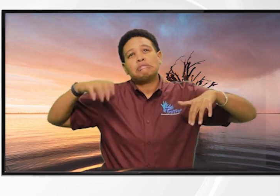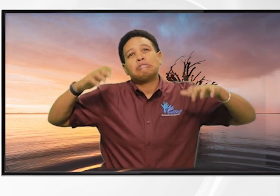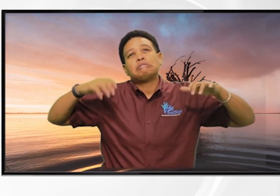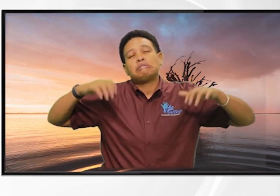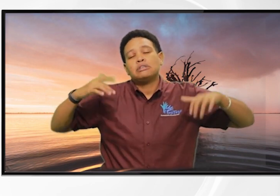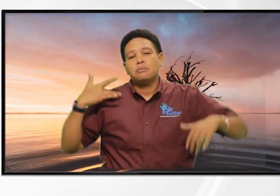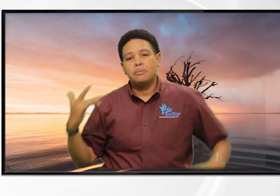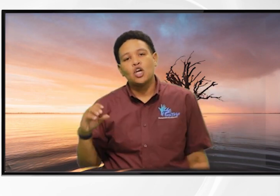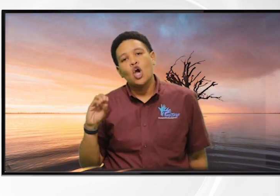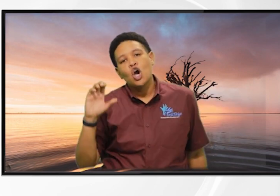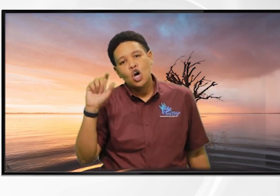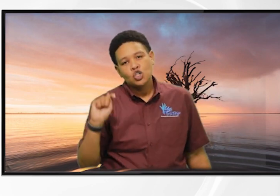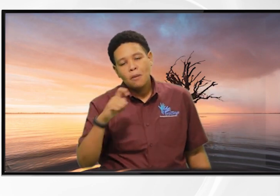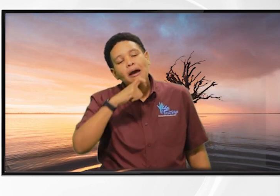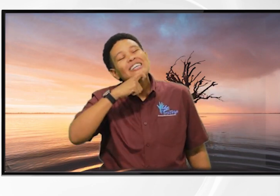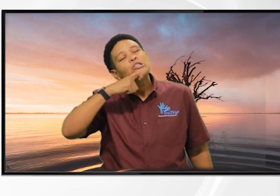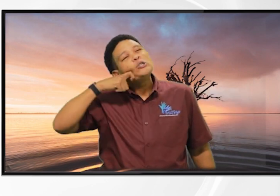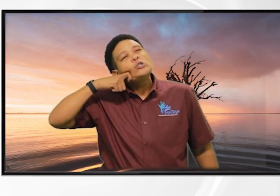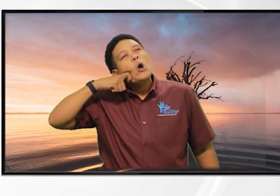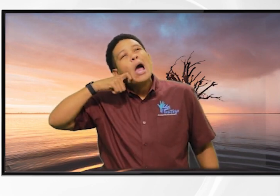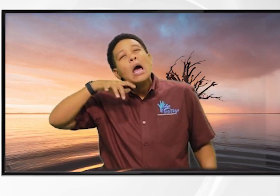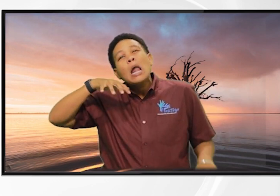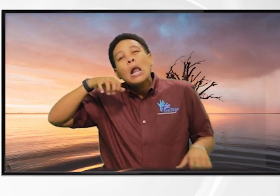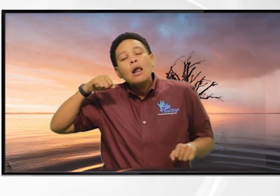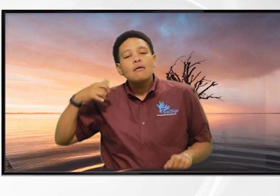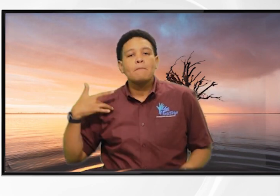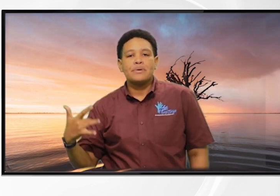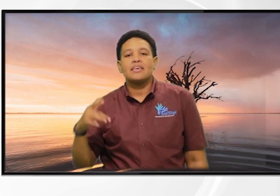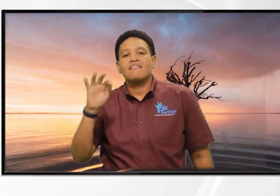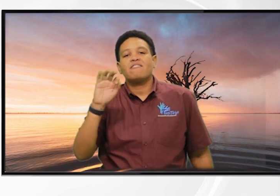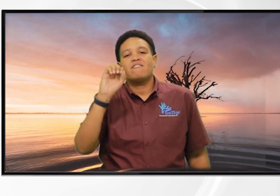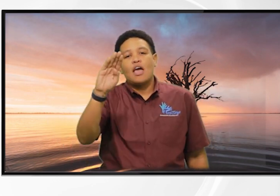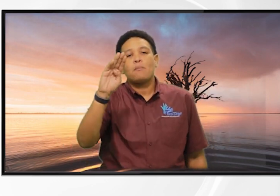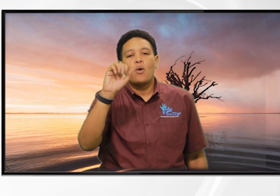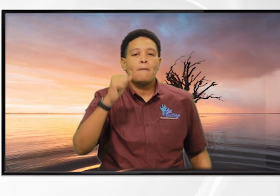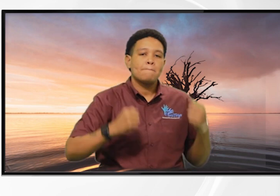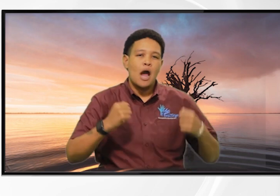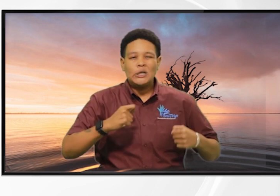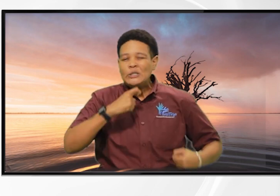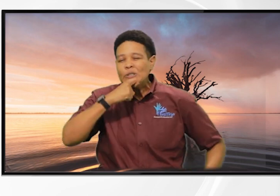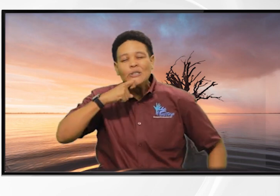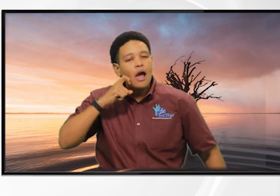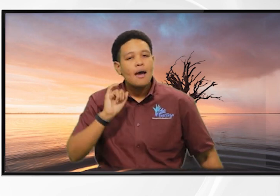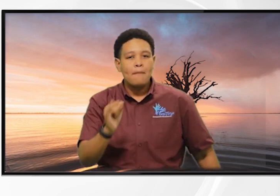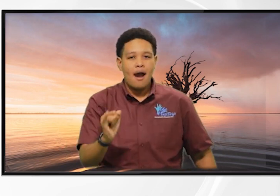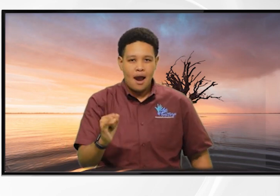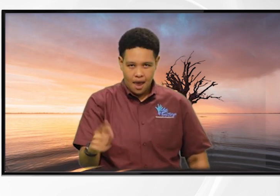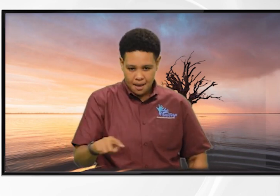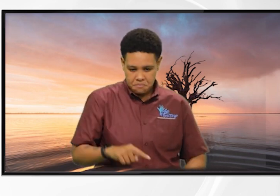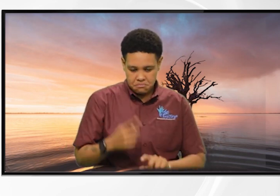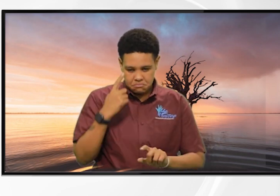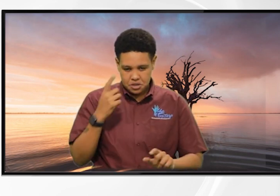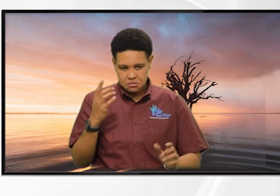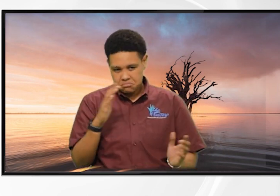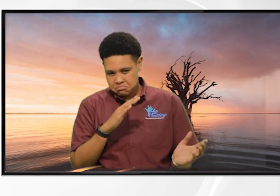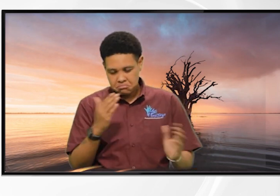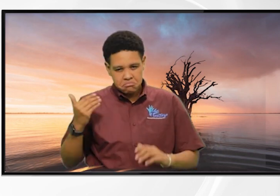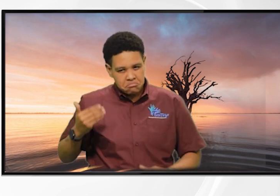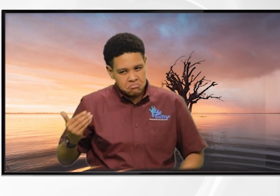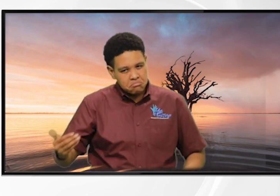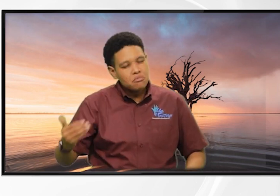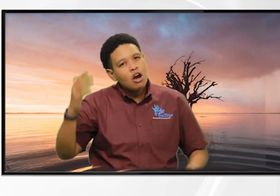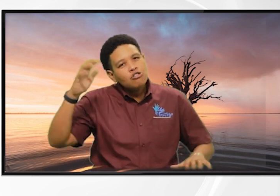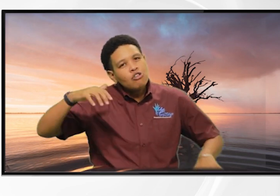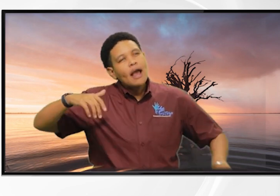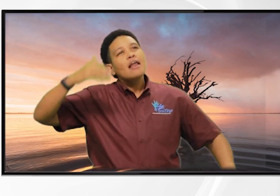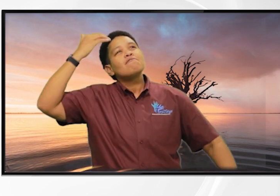in October, and the driest conditions occur in February and March. This pattern of rain is very familiar